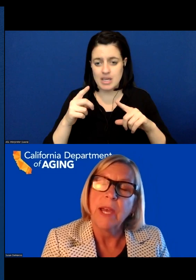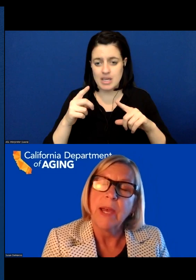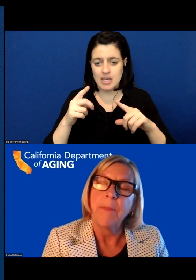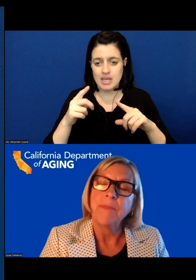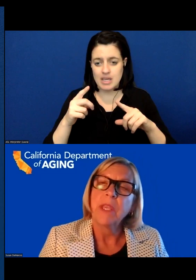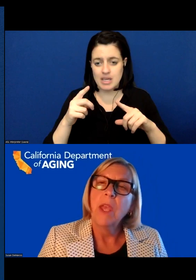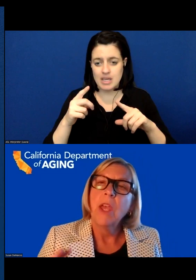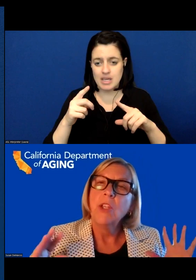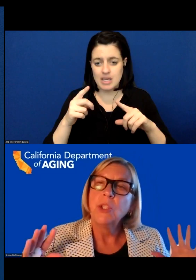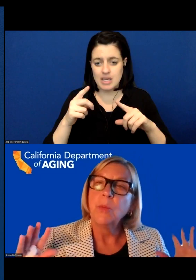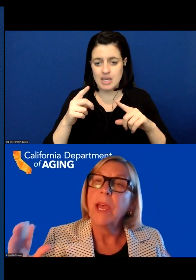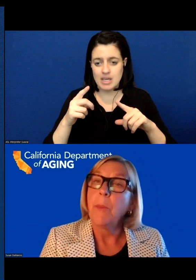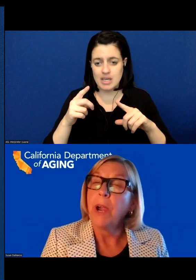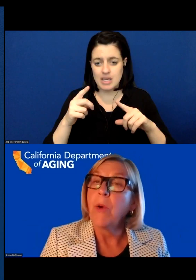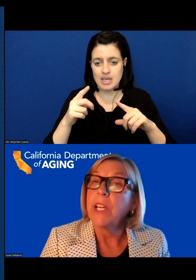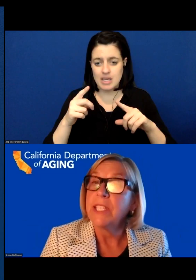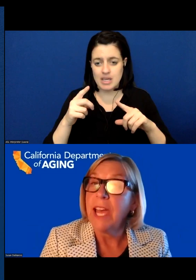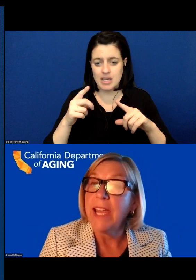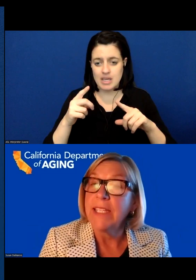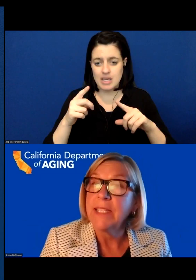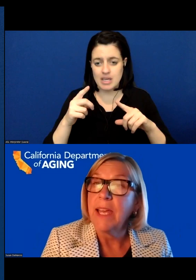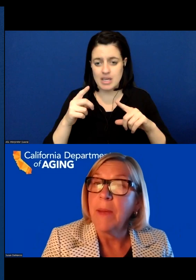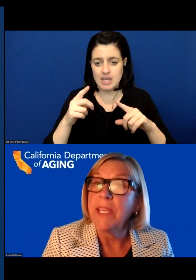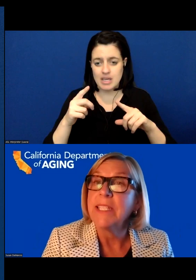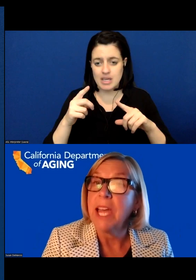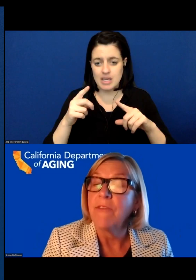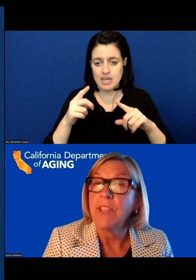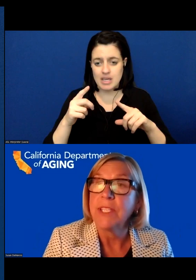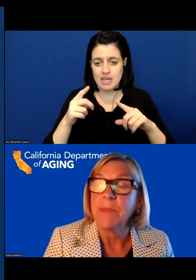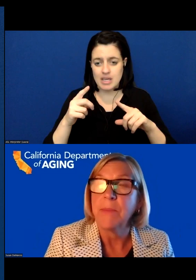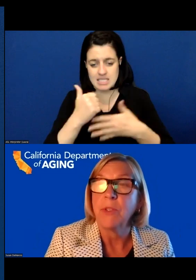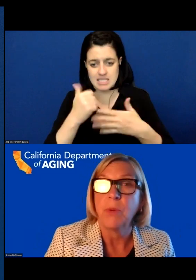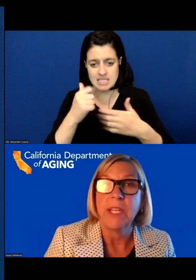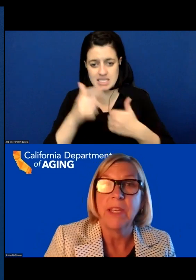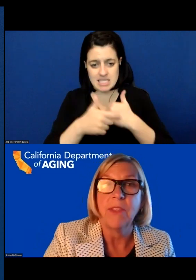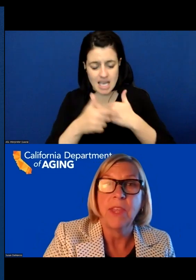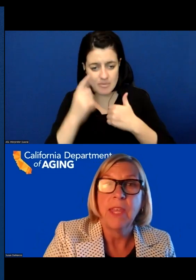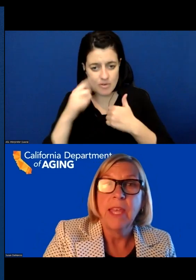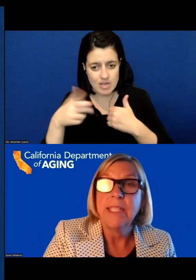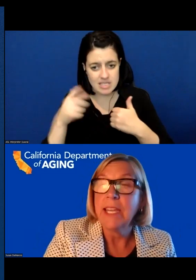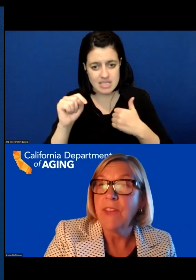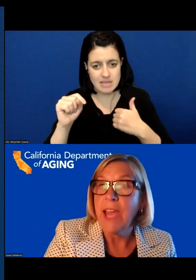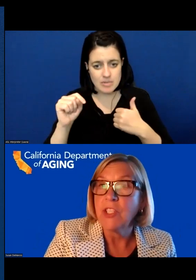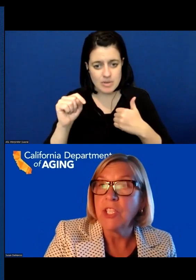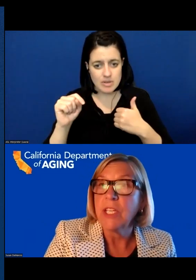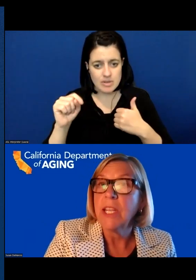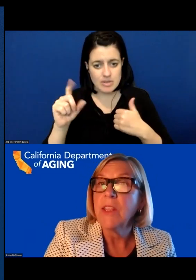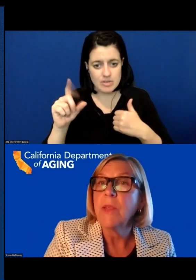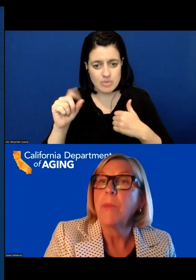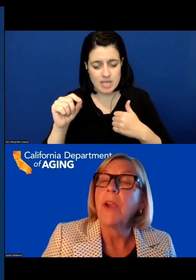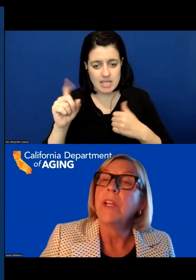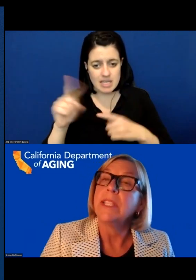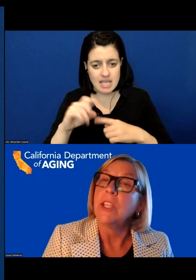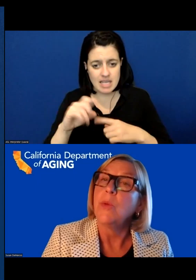to help prioritize in time for the September 20th day of action,